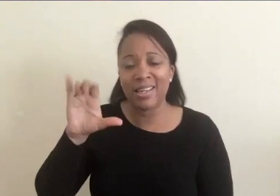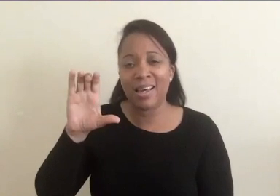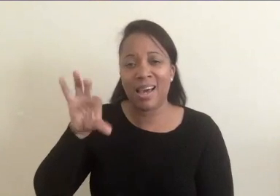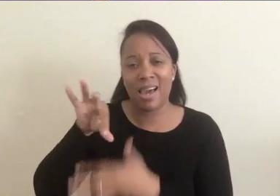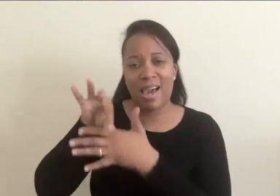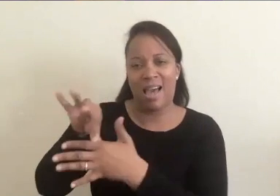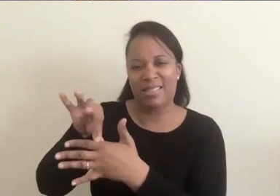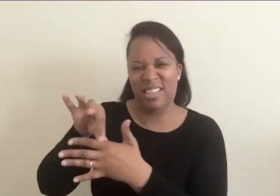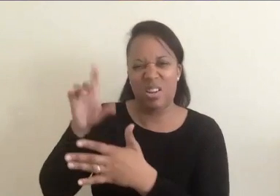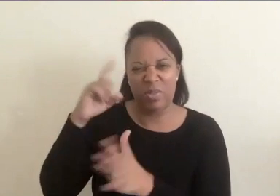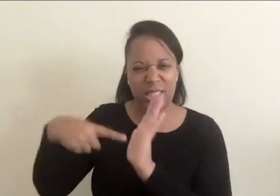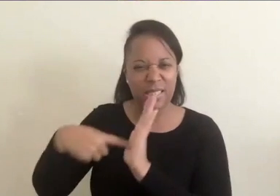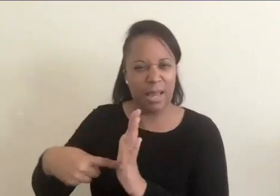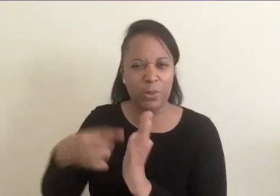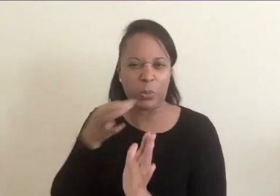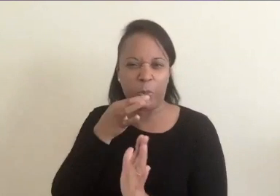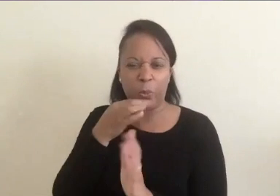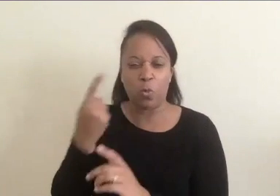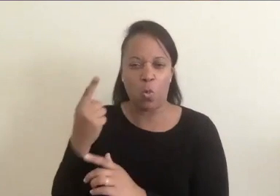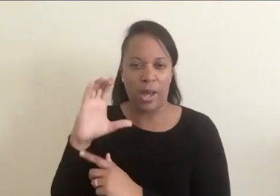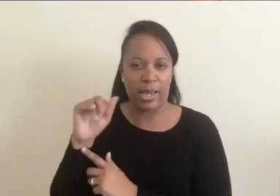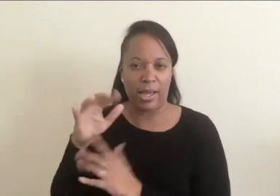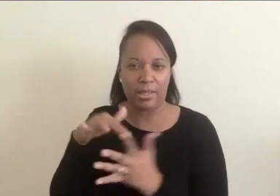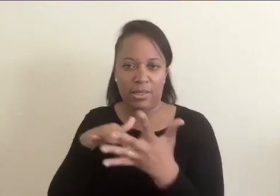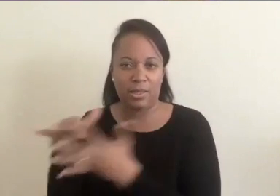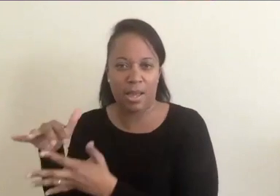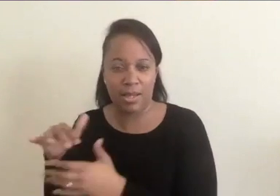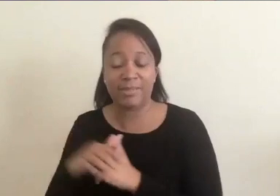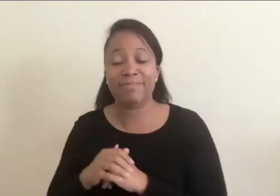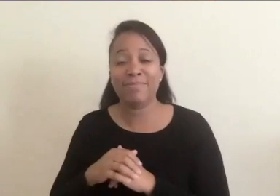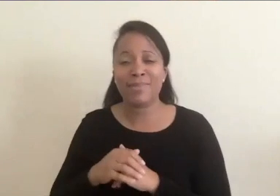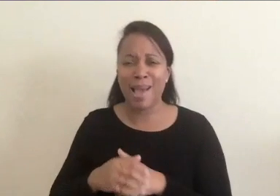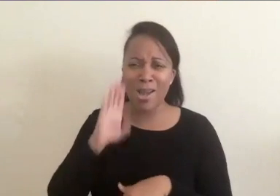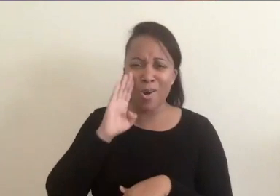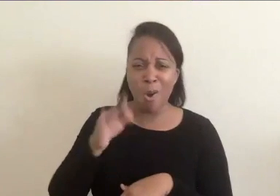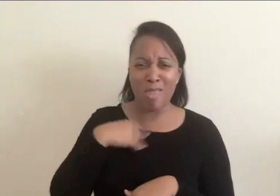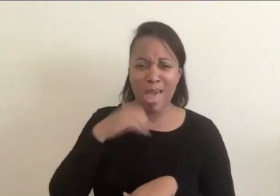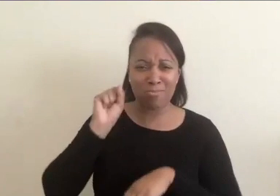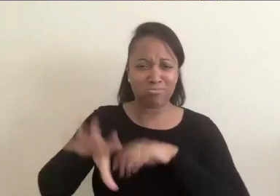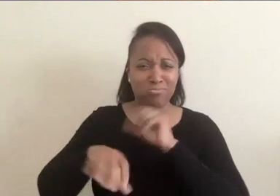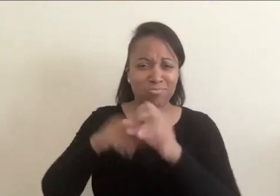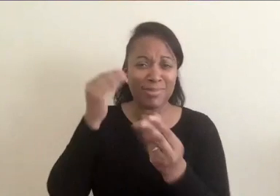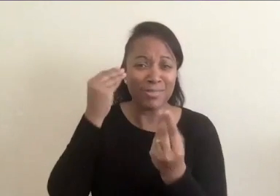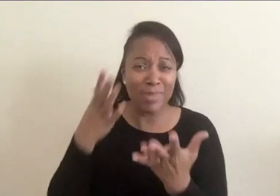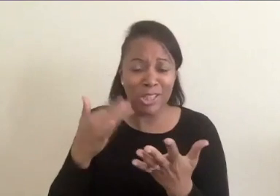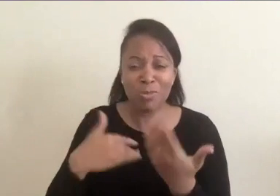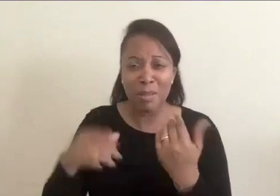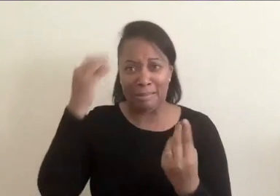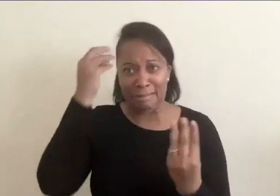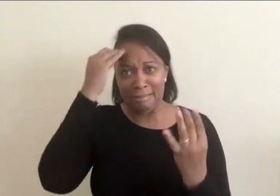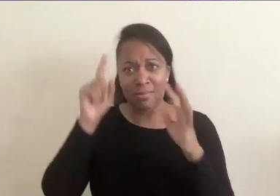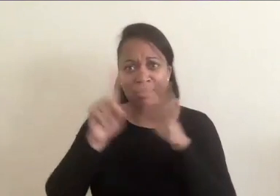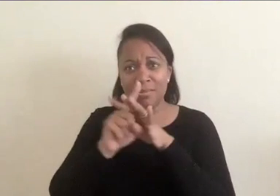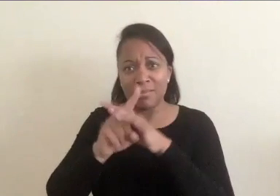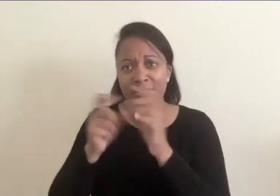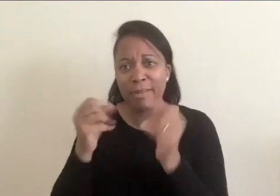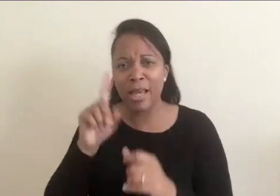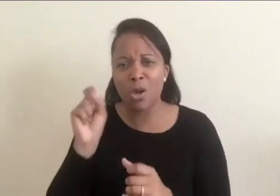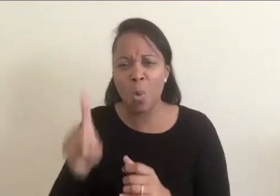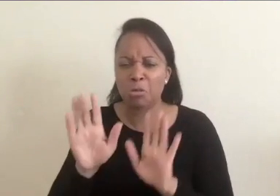studies. Now, this has probably raised a number of questions for you, but don't worry, we'll dig into the